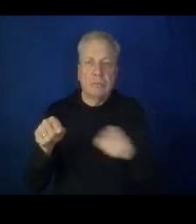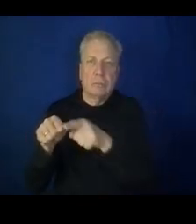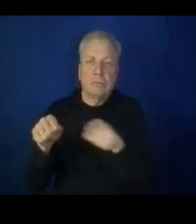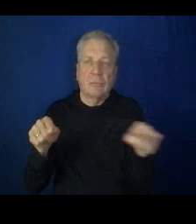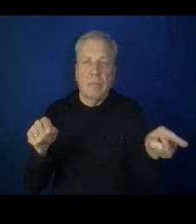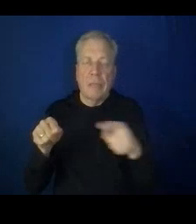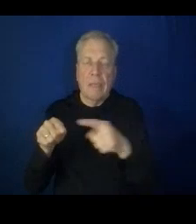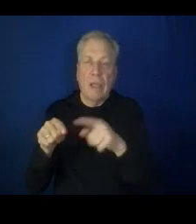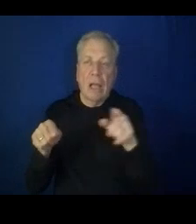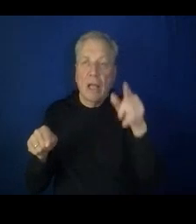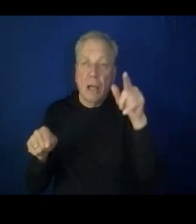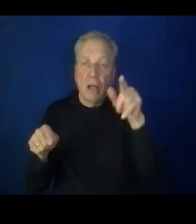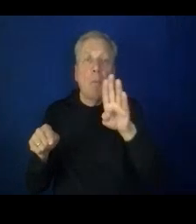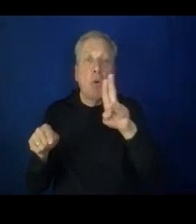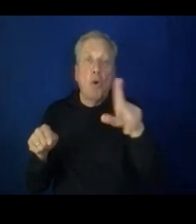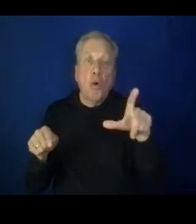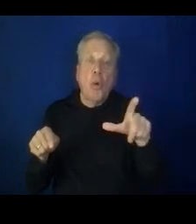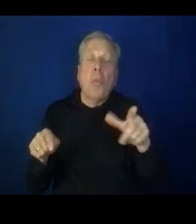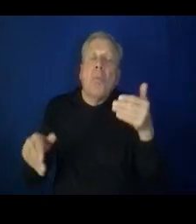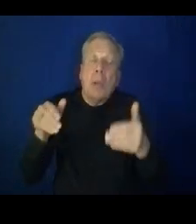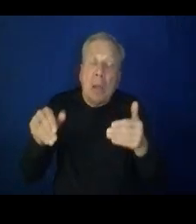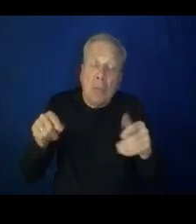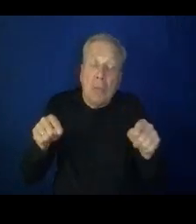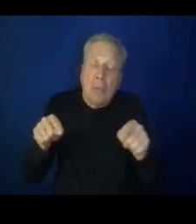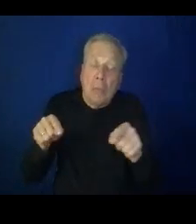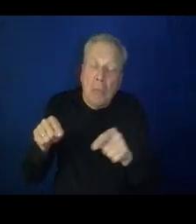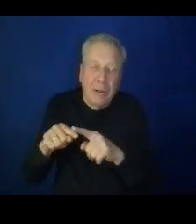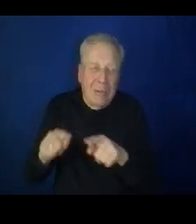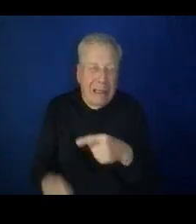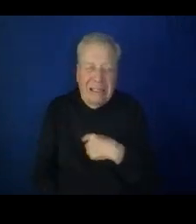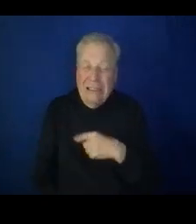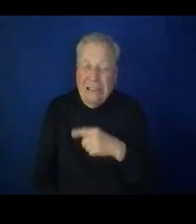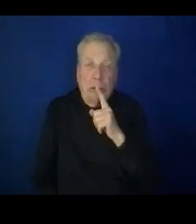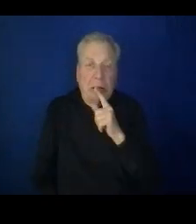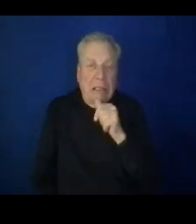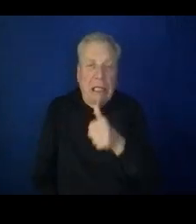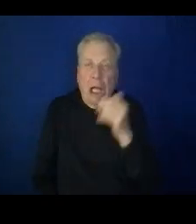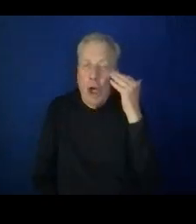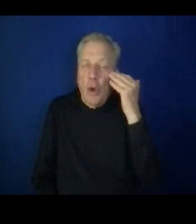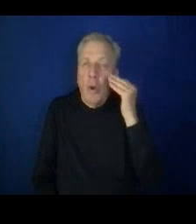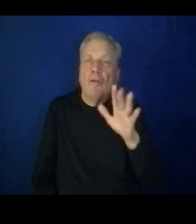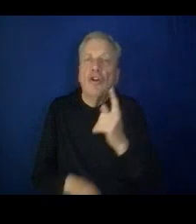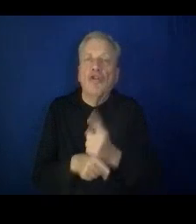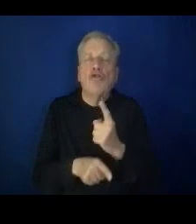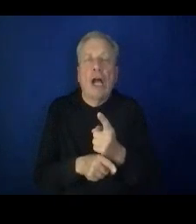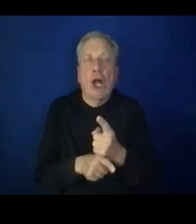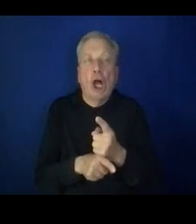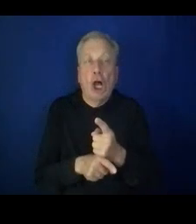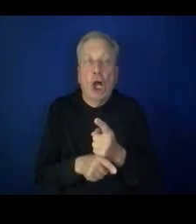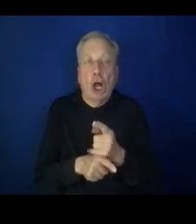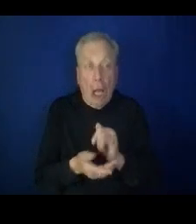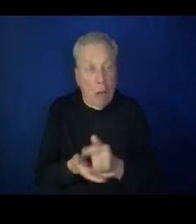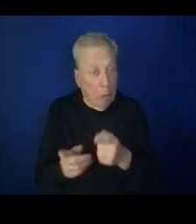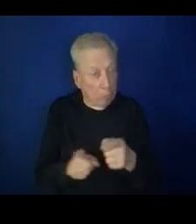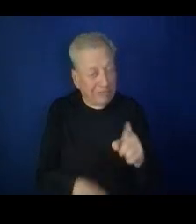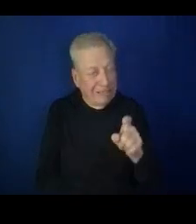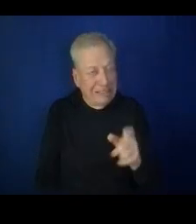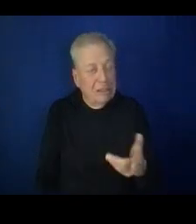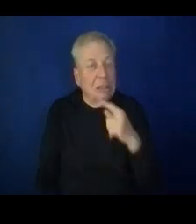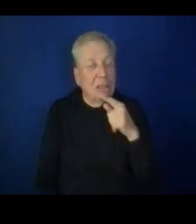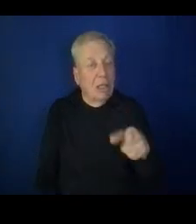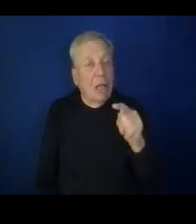A bull or two could move down there, but we're not really aware of it regularly happening. You know, the